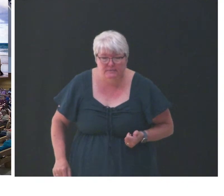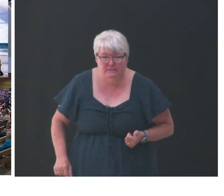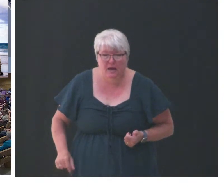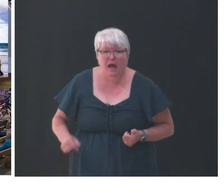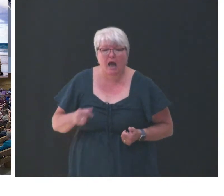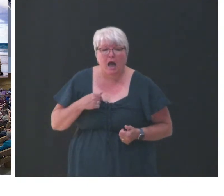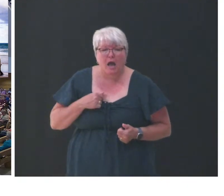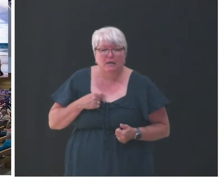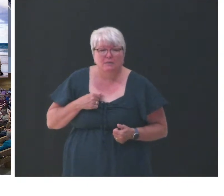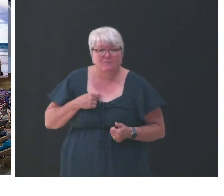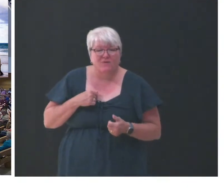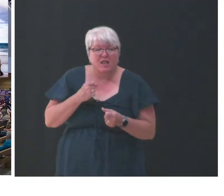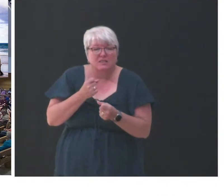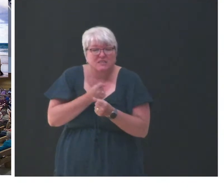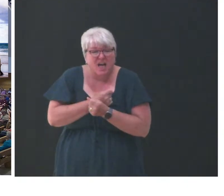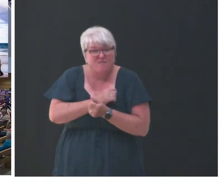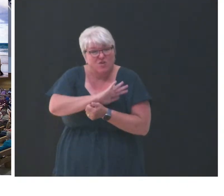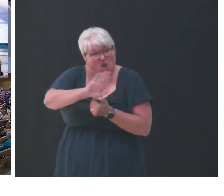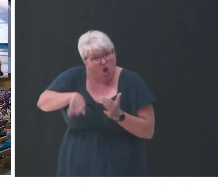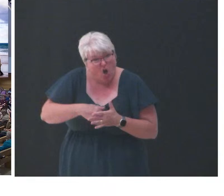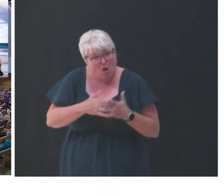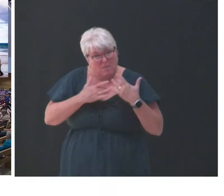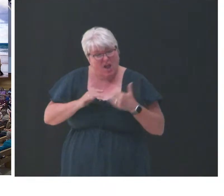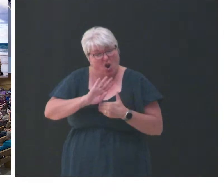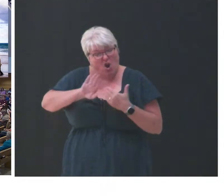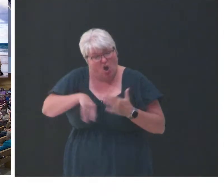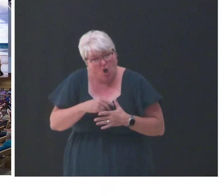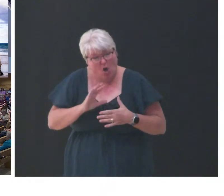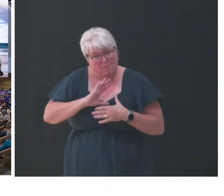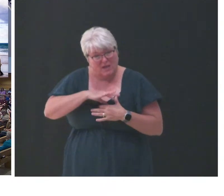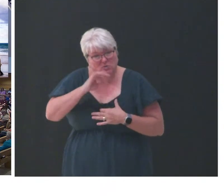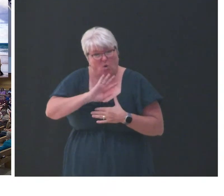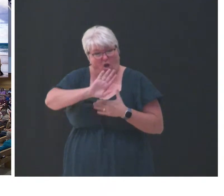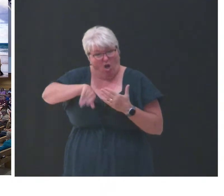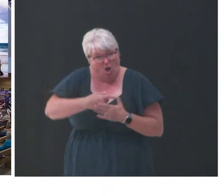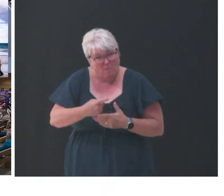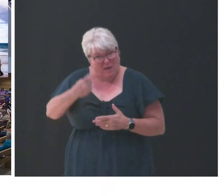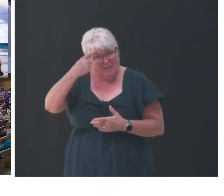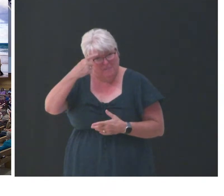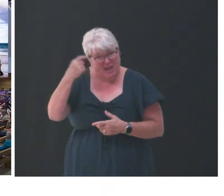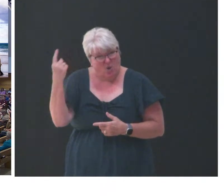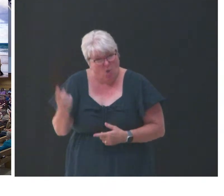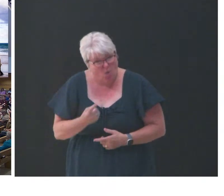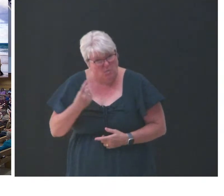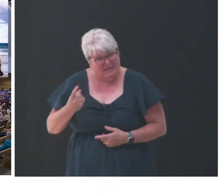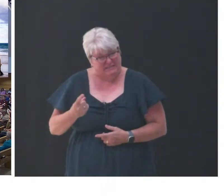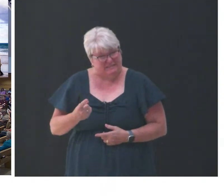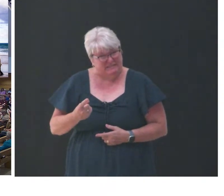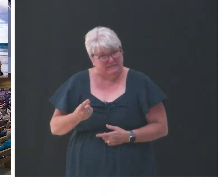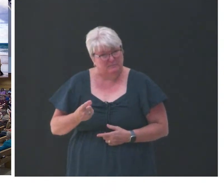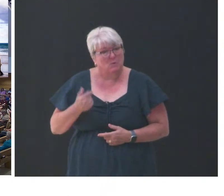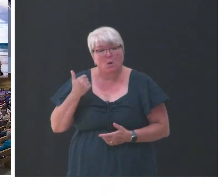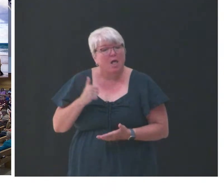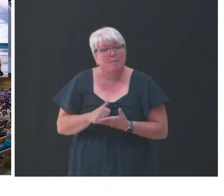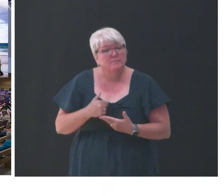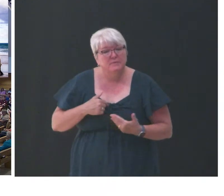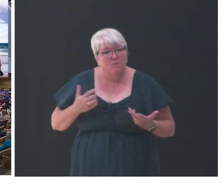can barely love anything with all my heart and my soul and all my mind and do it all the time. But what helps me?